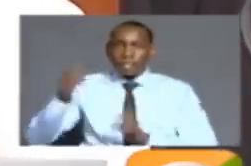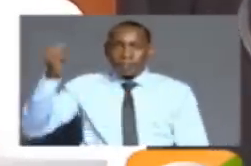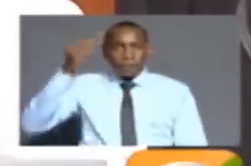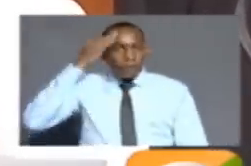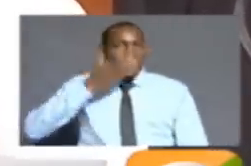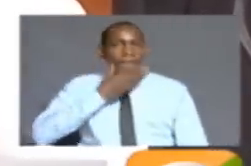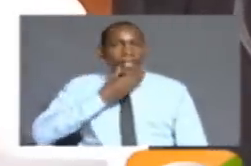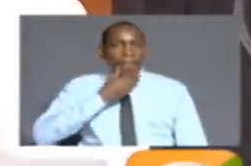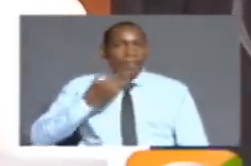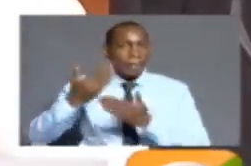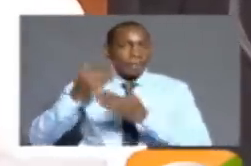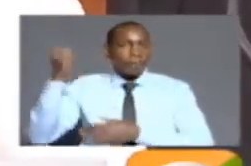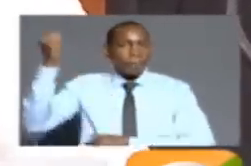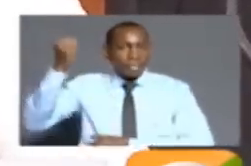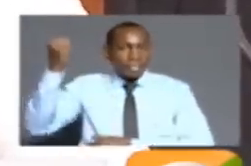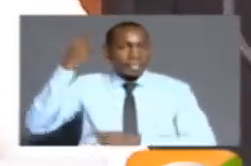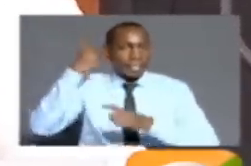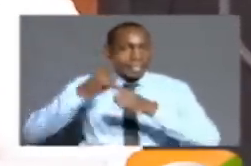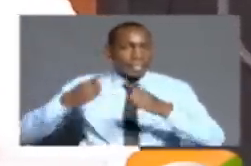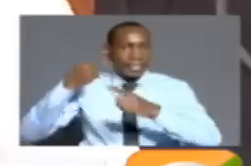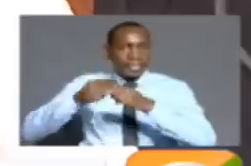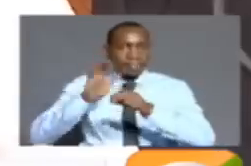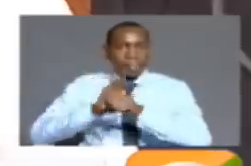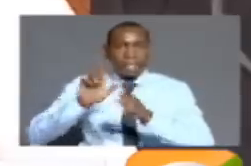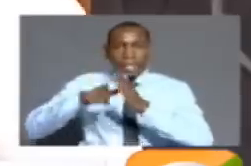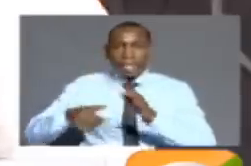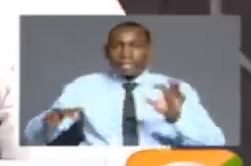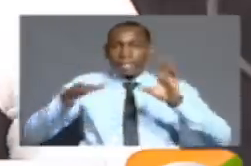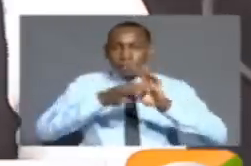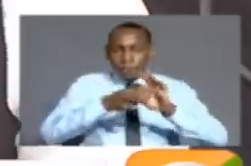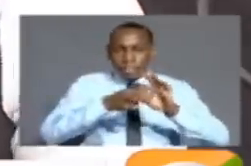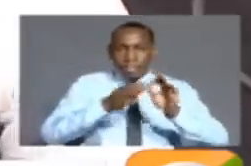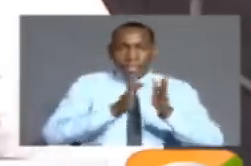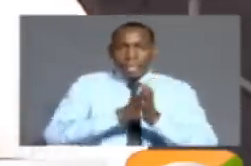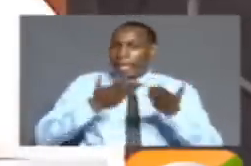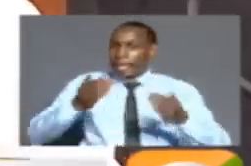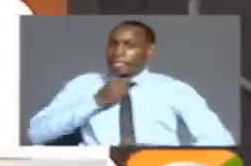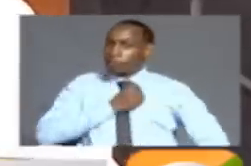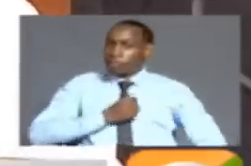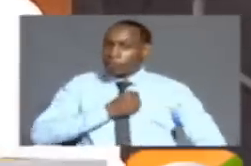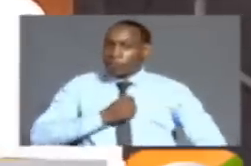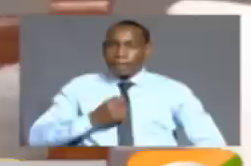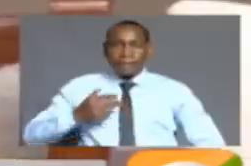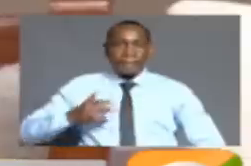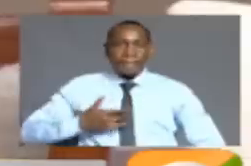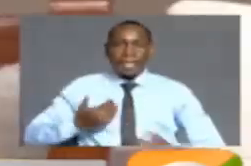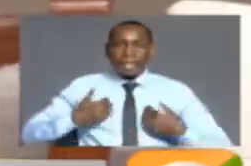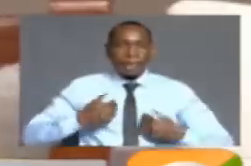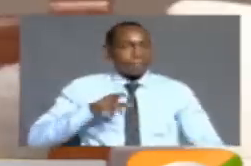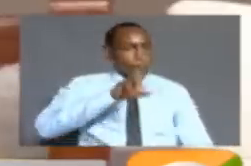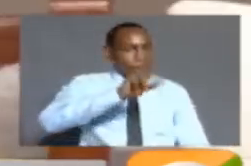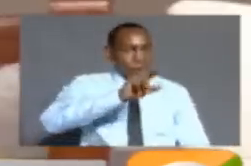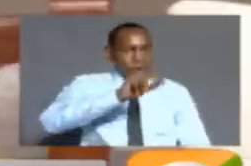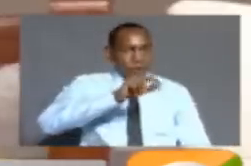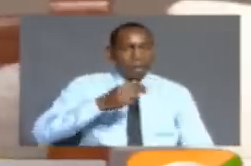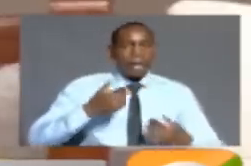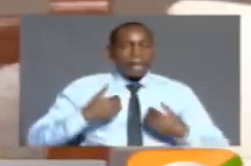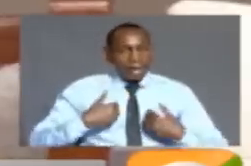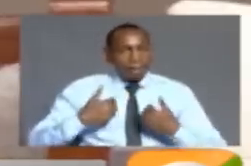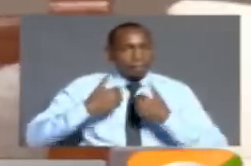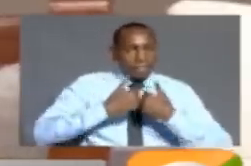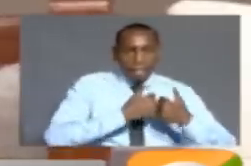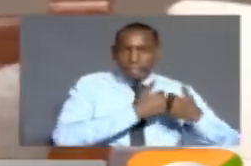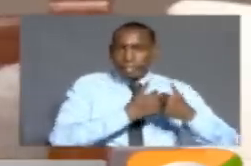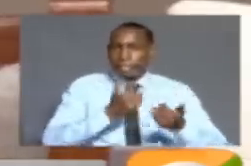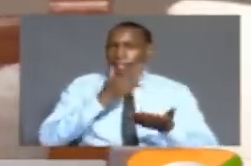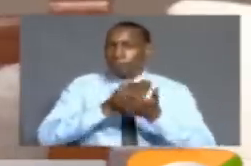dad was in politics for many years. You jumped in the deep end. Any regrets? Real quick. Well, no. I would say there have been some low moments,